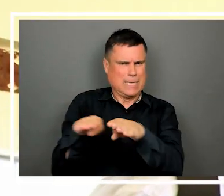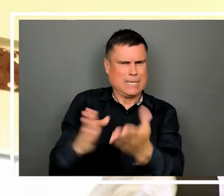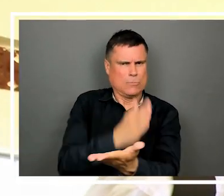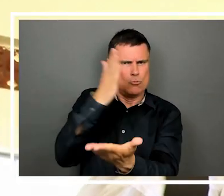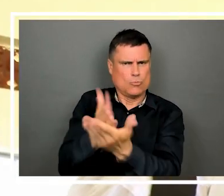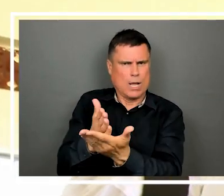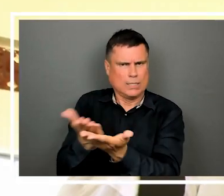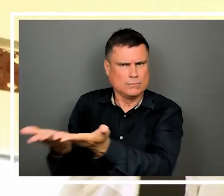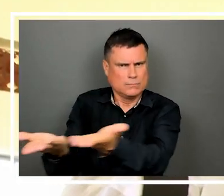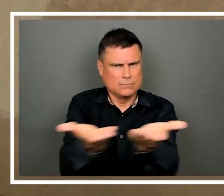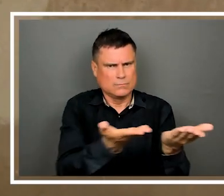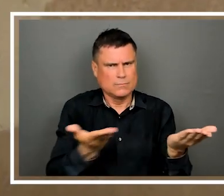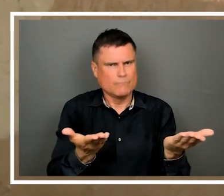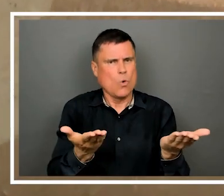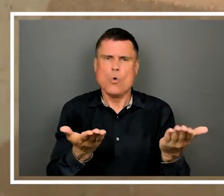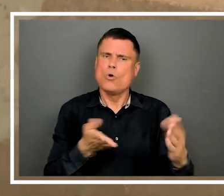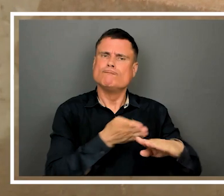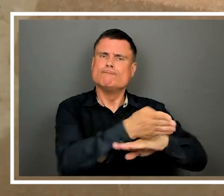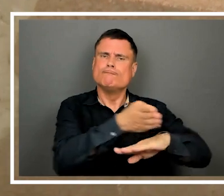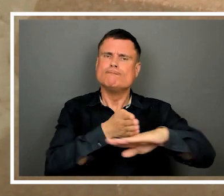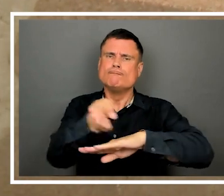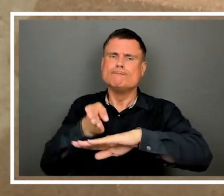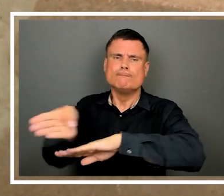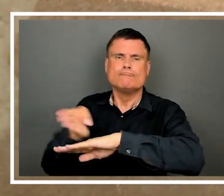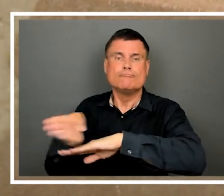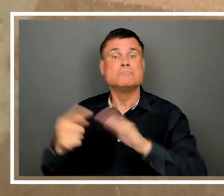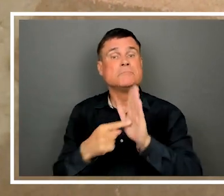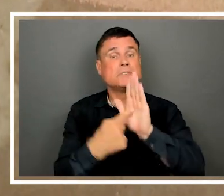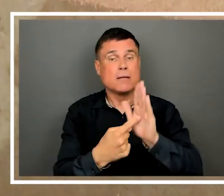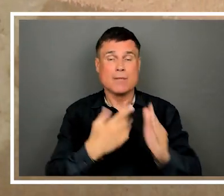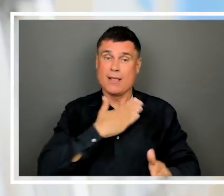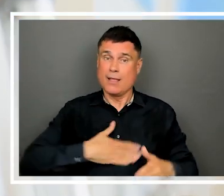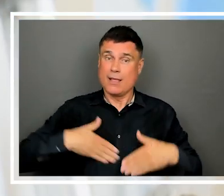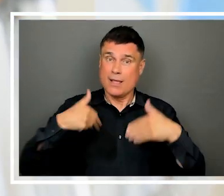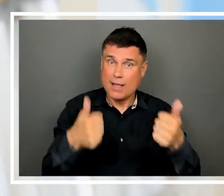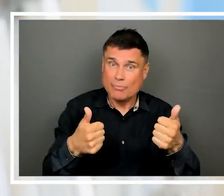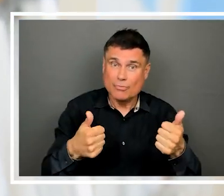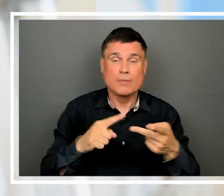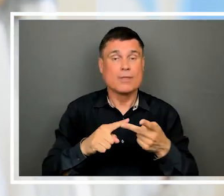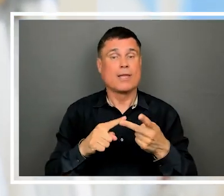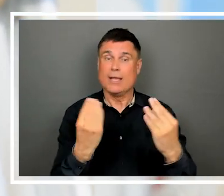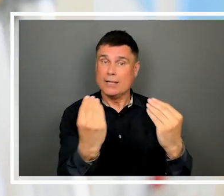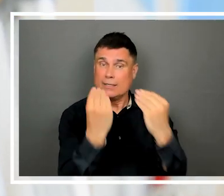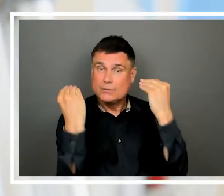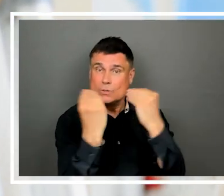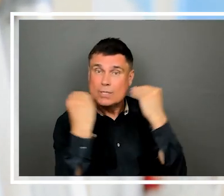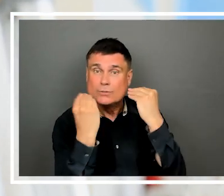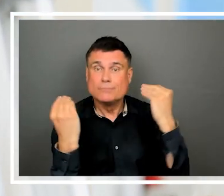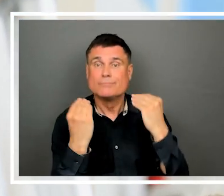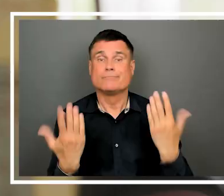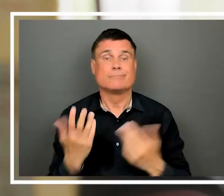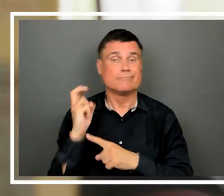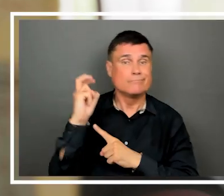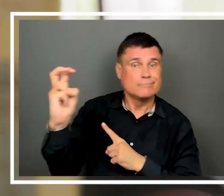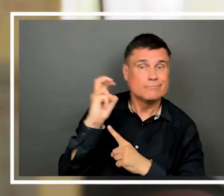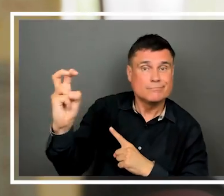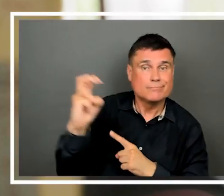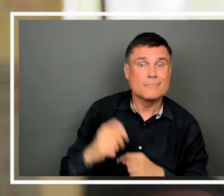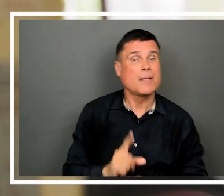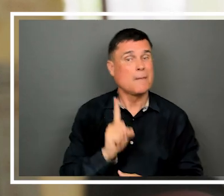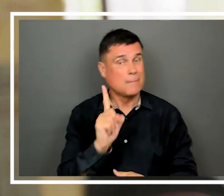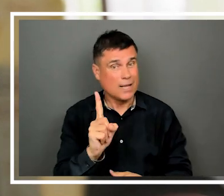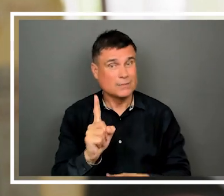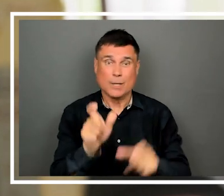rights as everyone does to access basic services like healthcare, education, and public transport. But in order